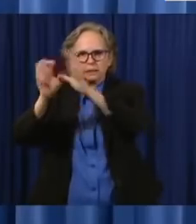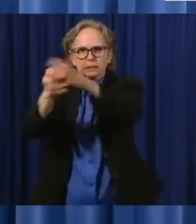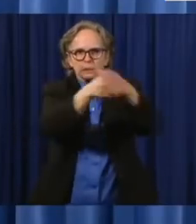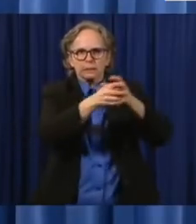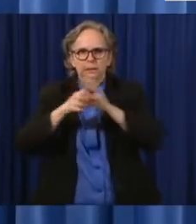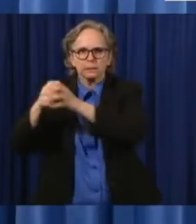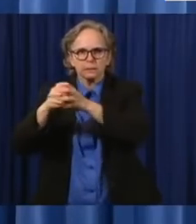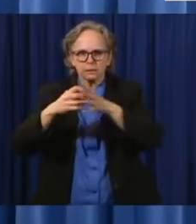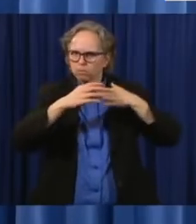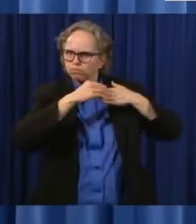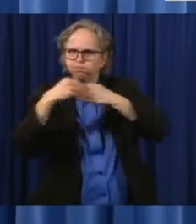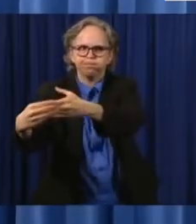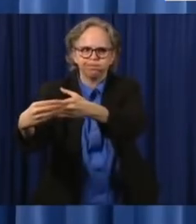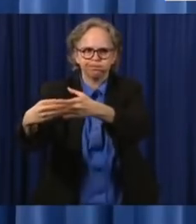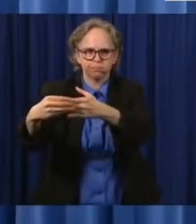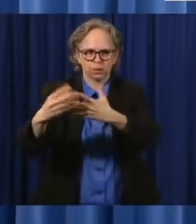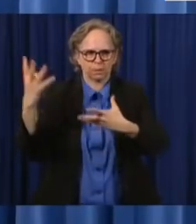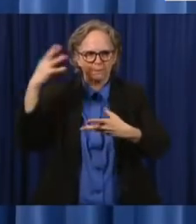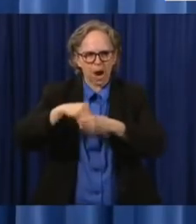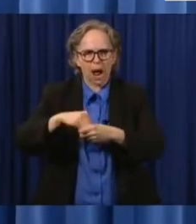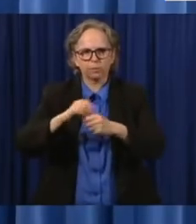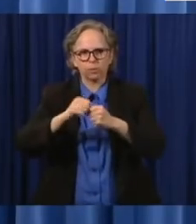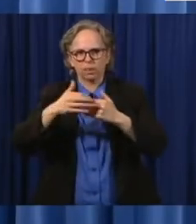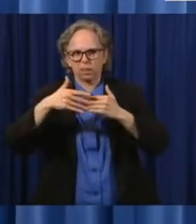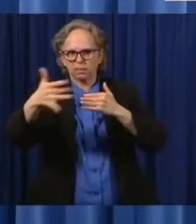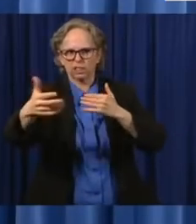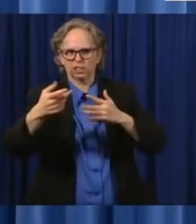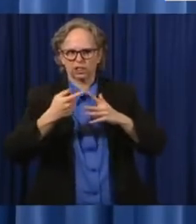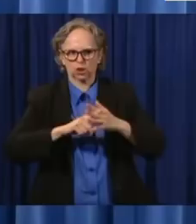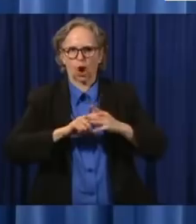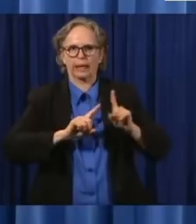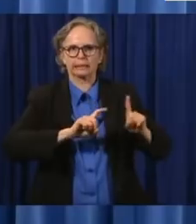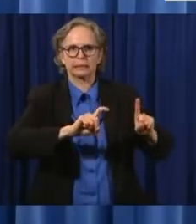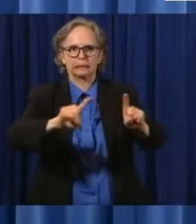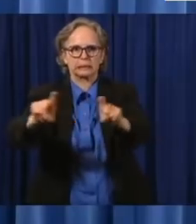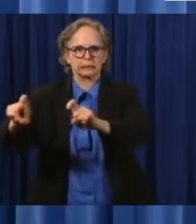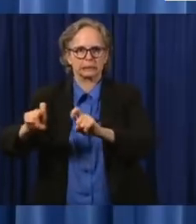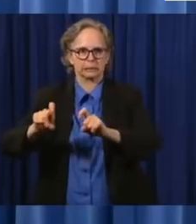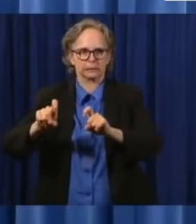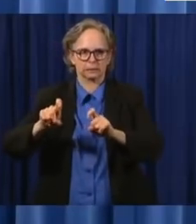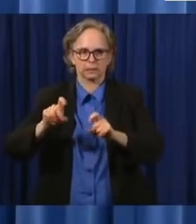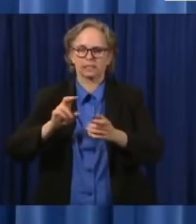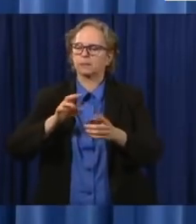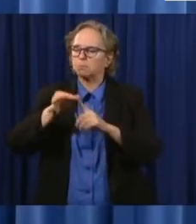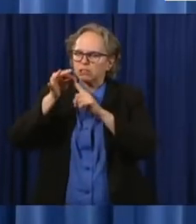the next few days in beginning to test at nursing homes.